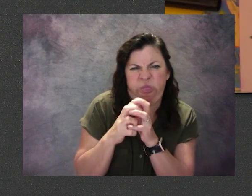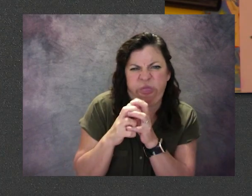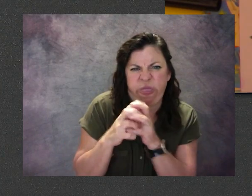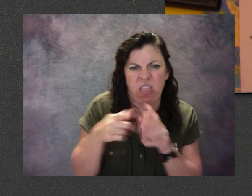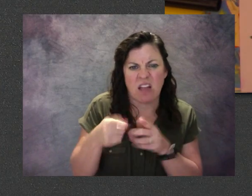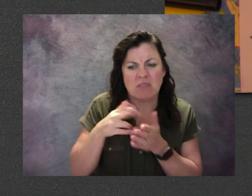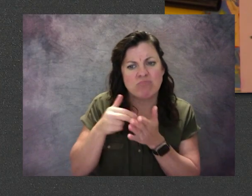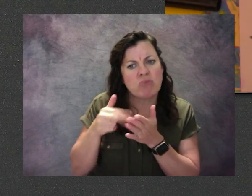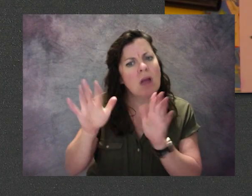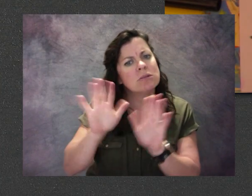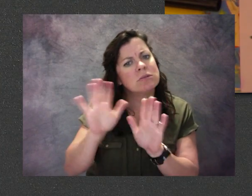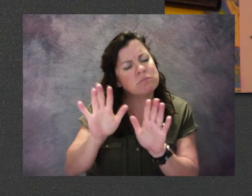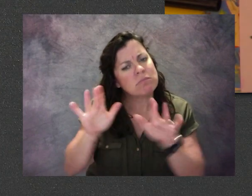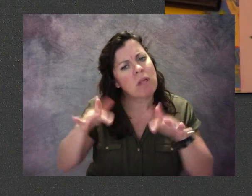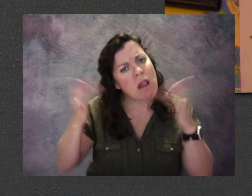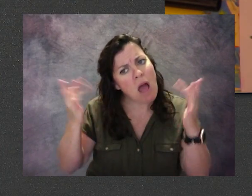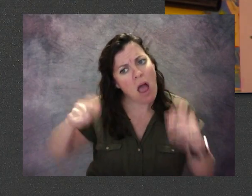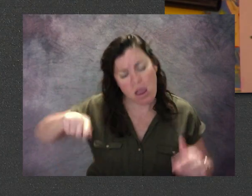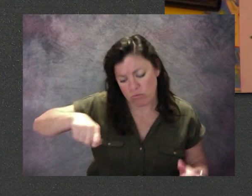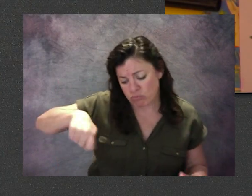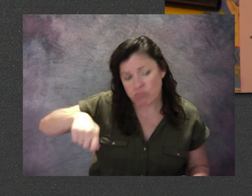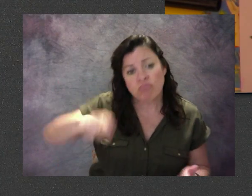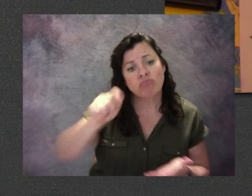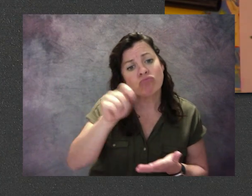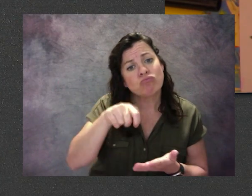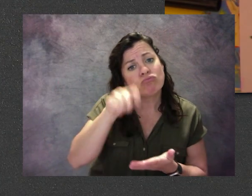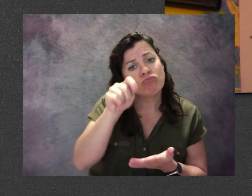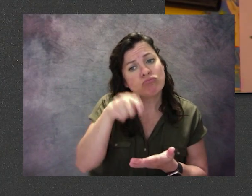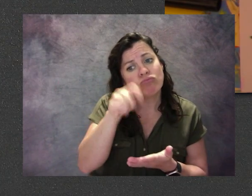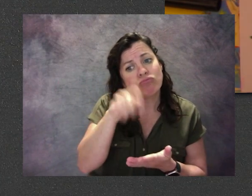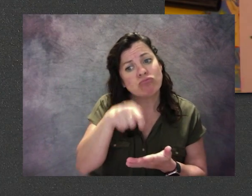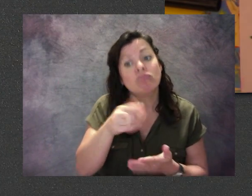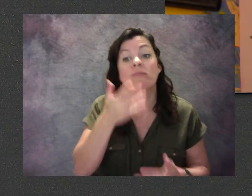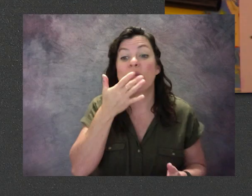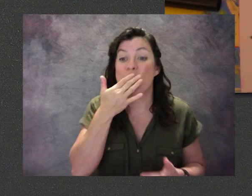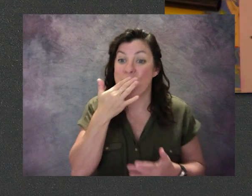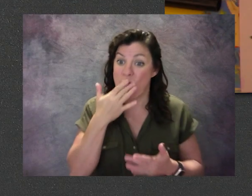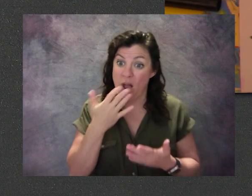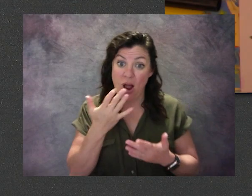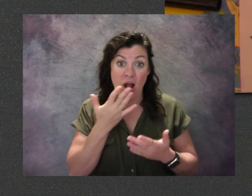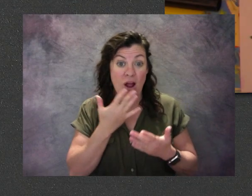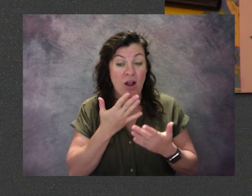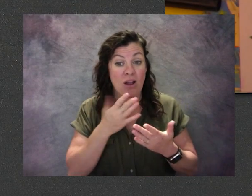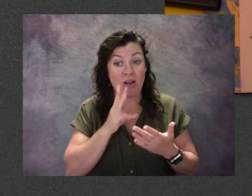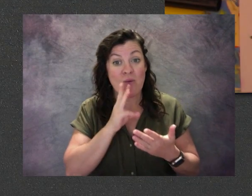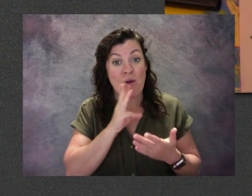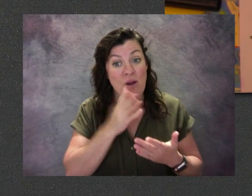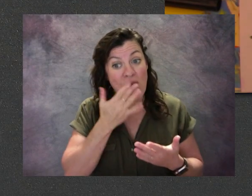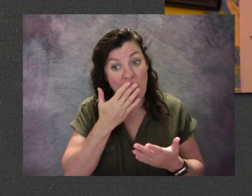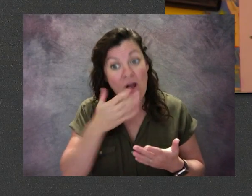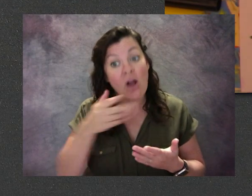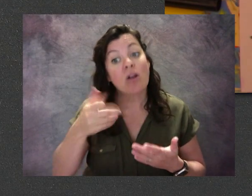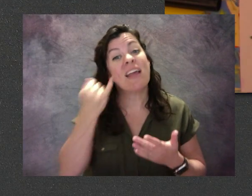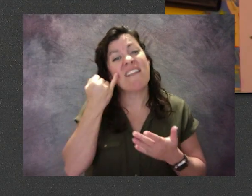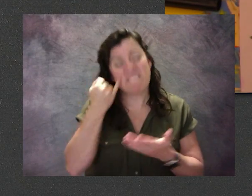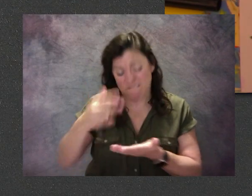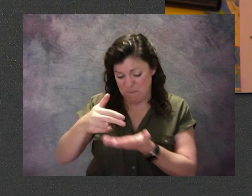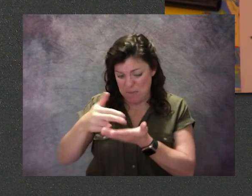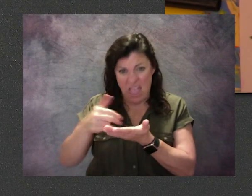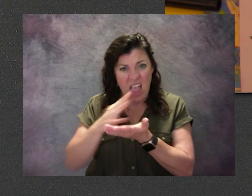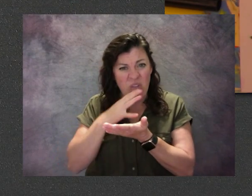some watercolors. When you run out of paint, you get a little more water. Spin your brush in your